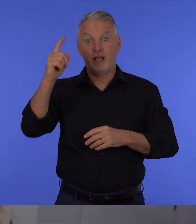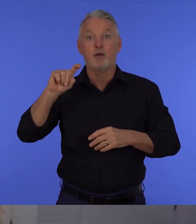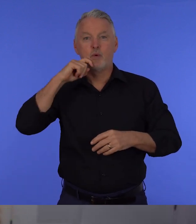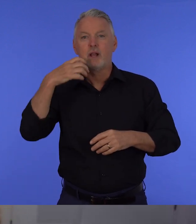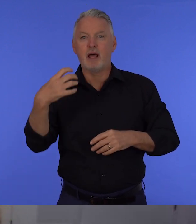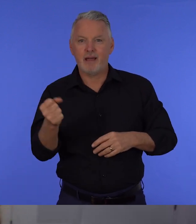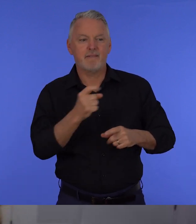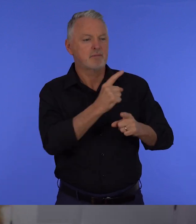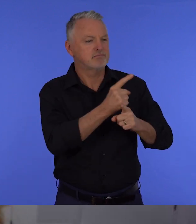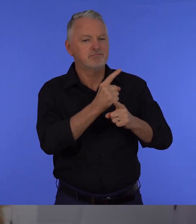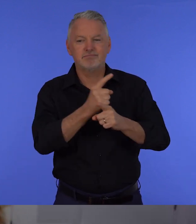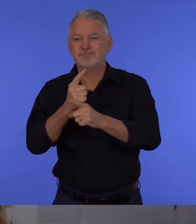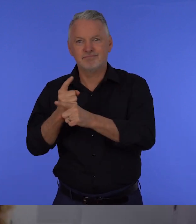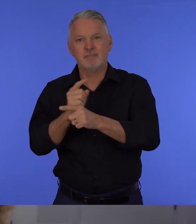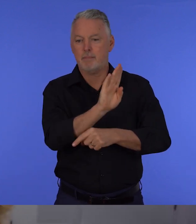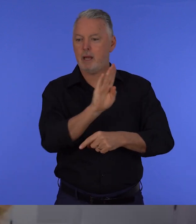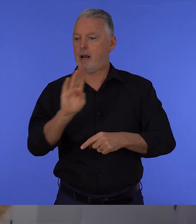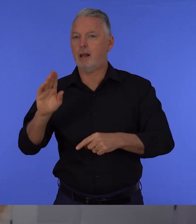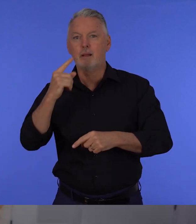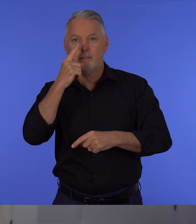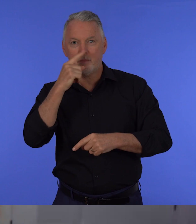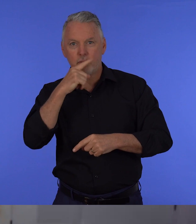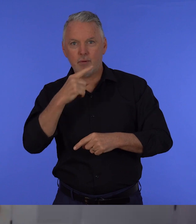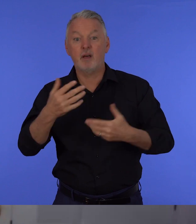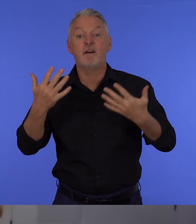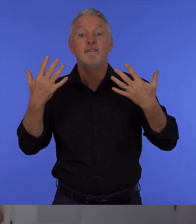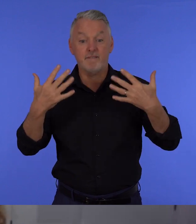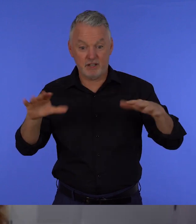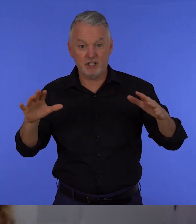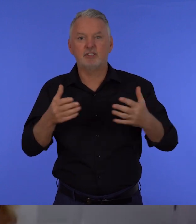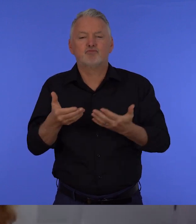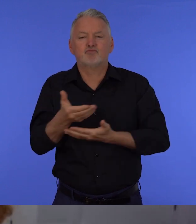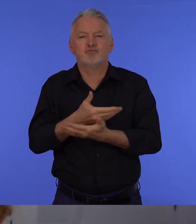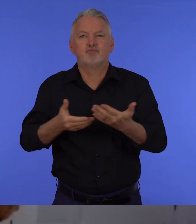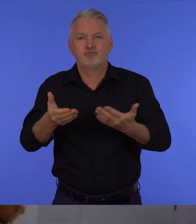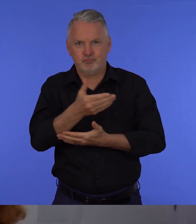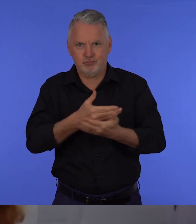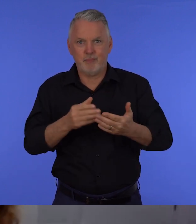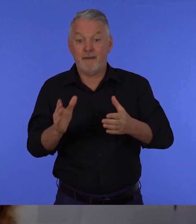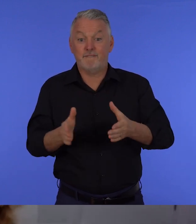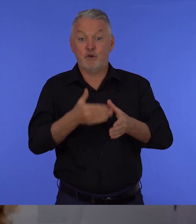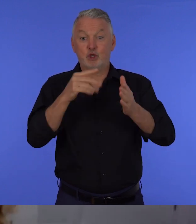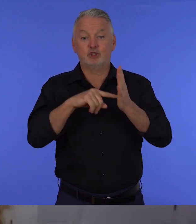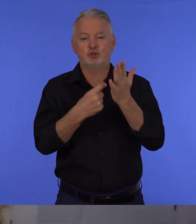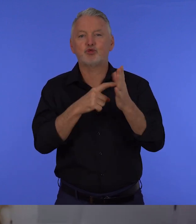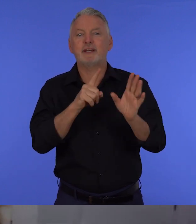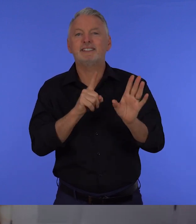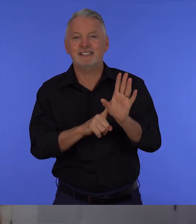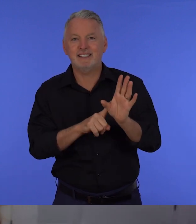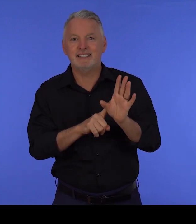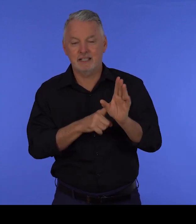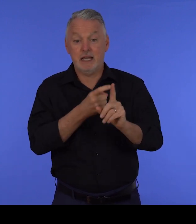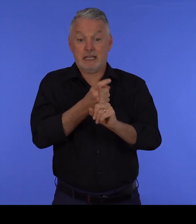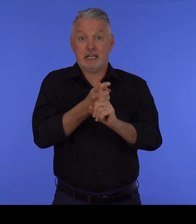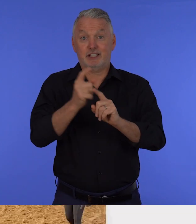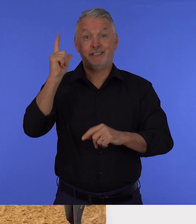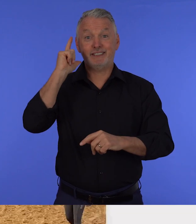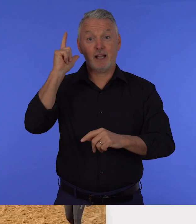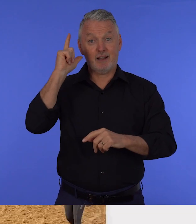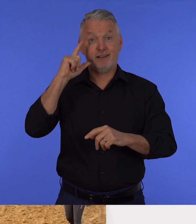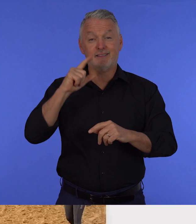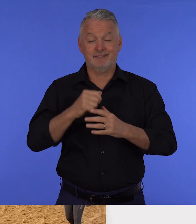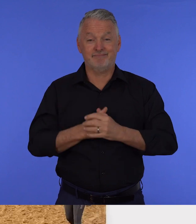child in their own local community. So today we're going to hear from each of our panelists and then we're going to come together for a short conversation. We're going to hear